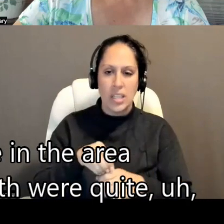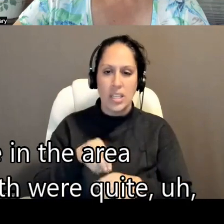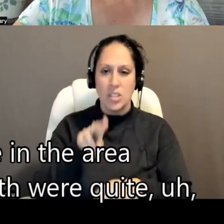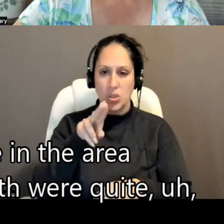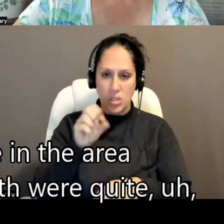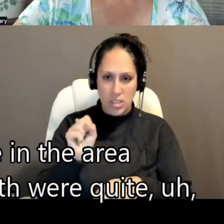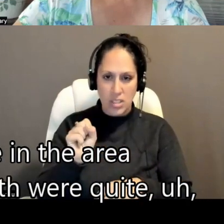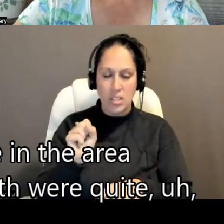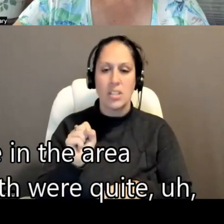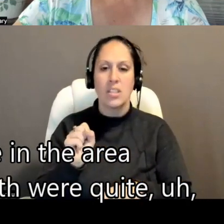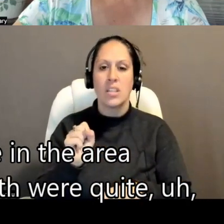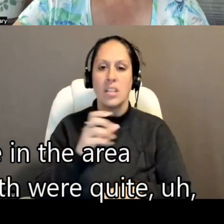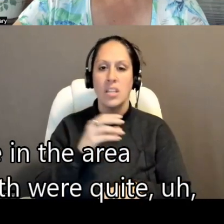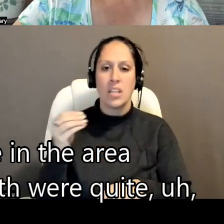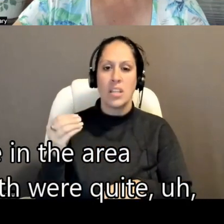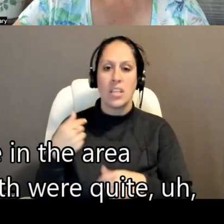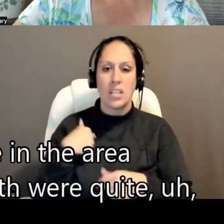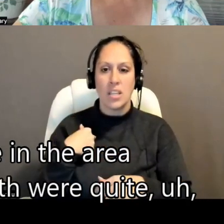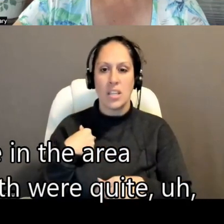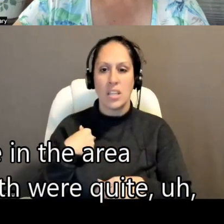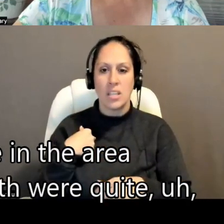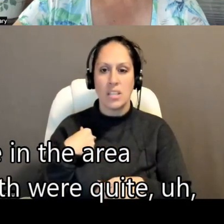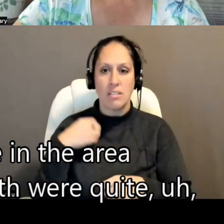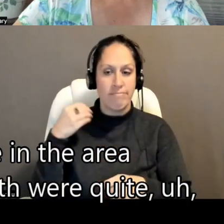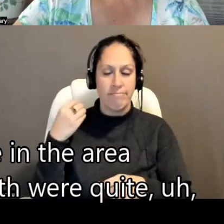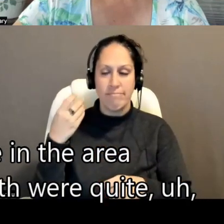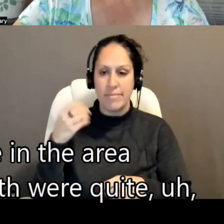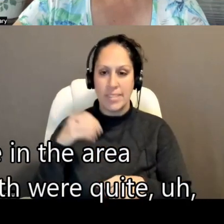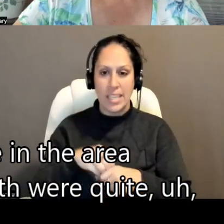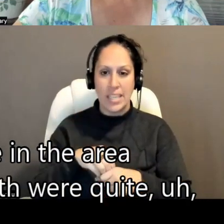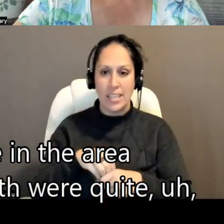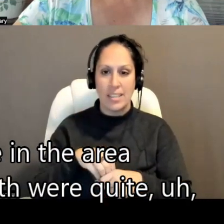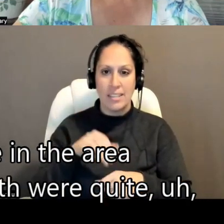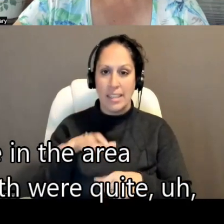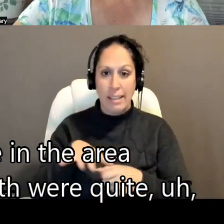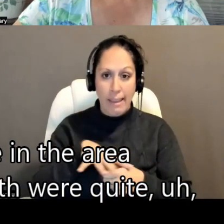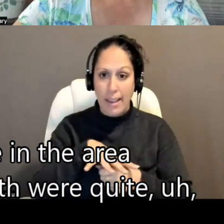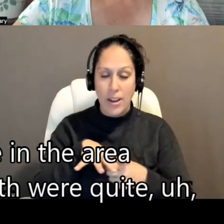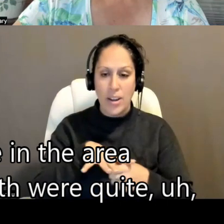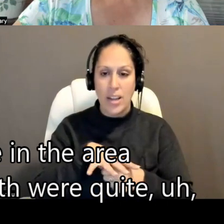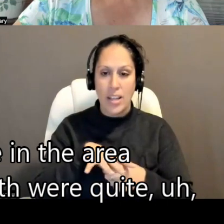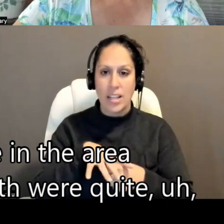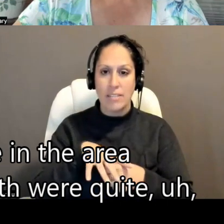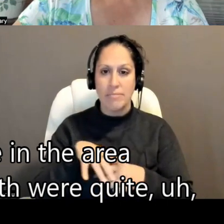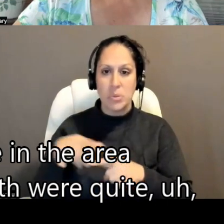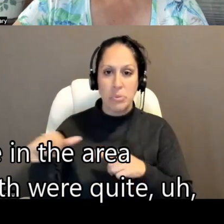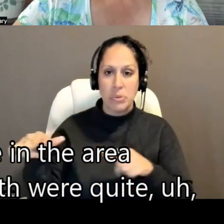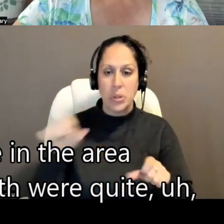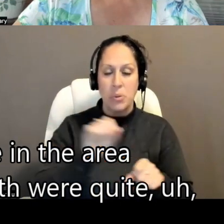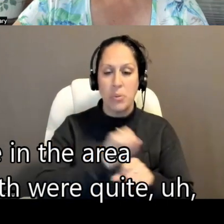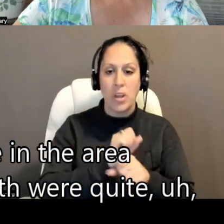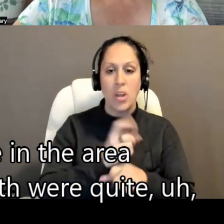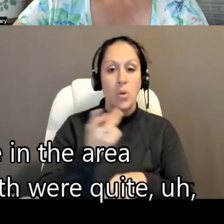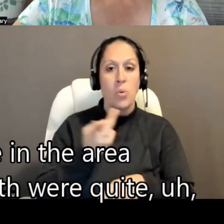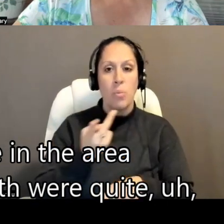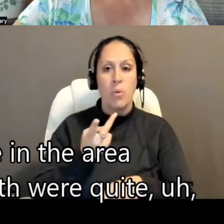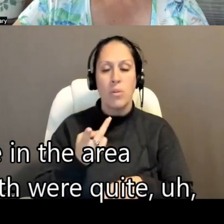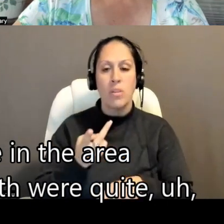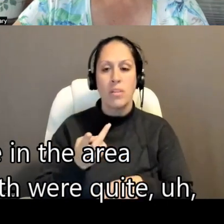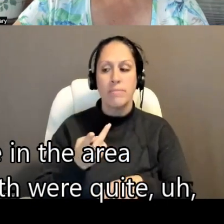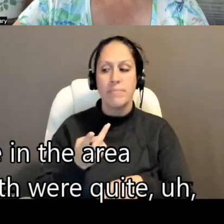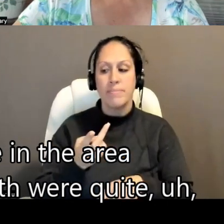United States, and I was in the area freelancing, and we both are